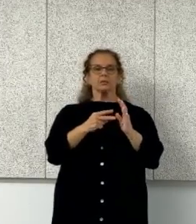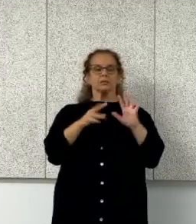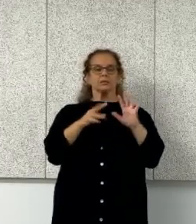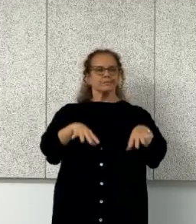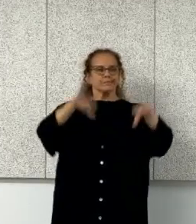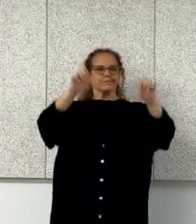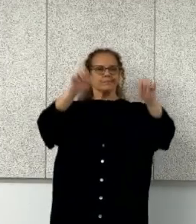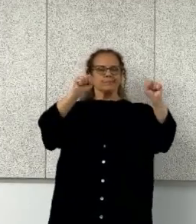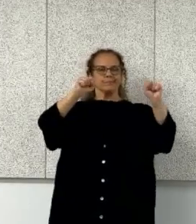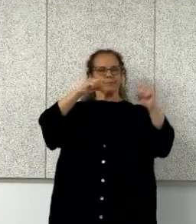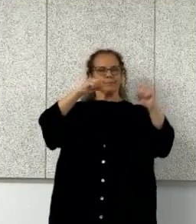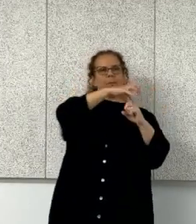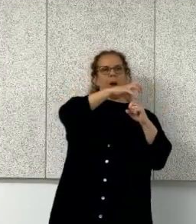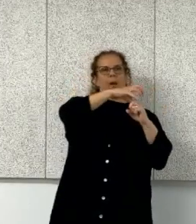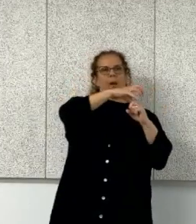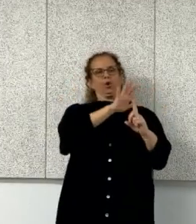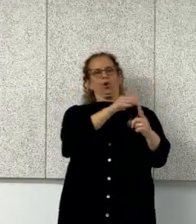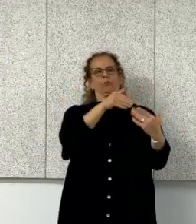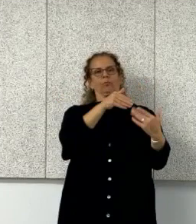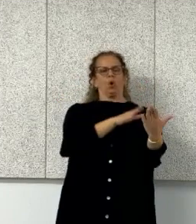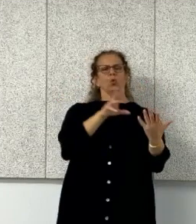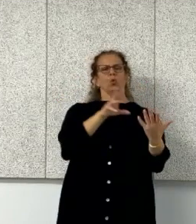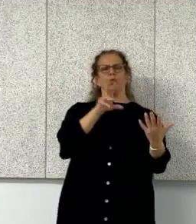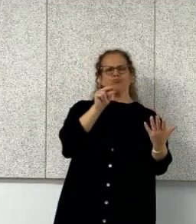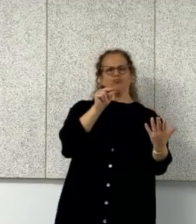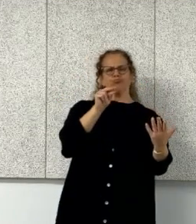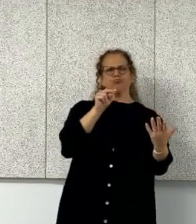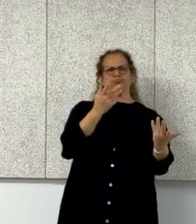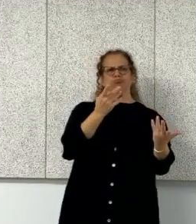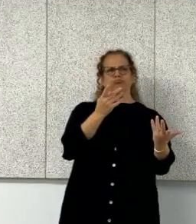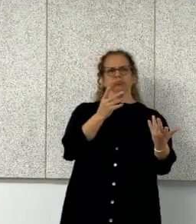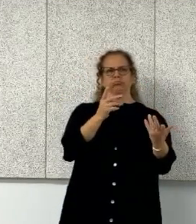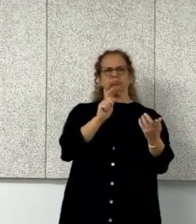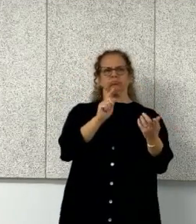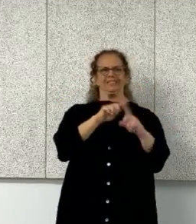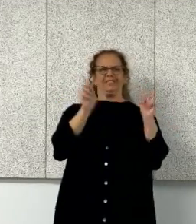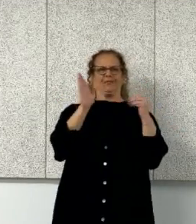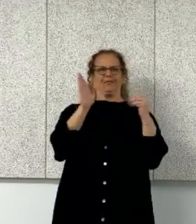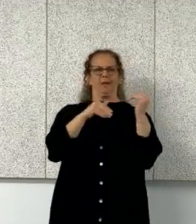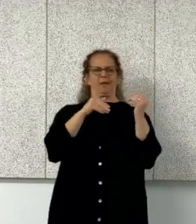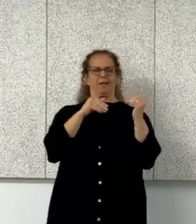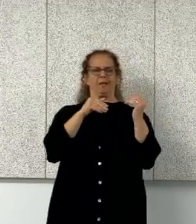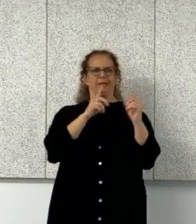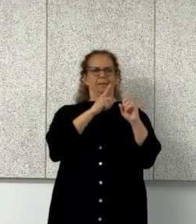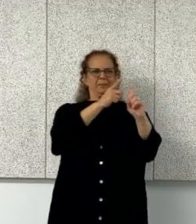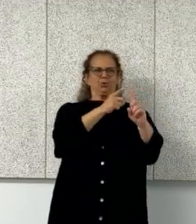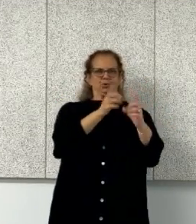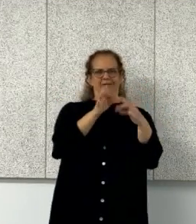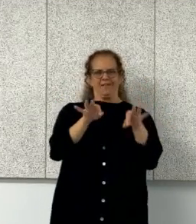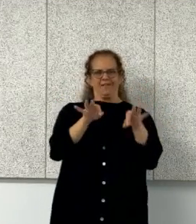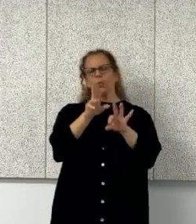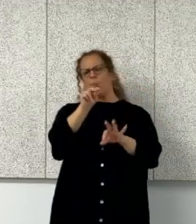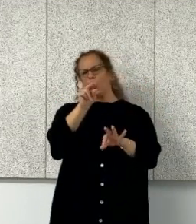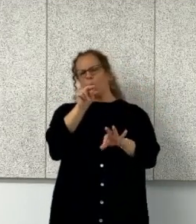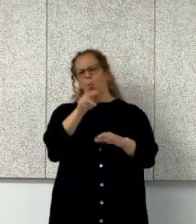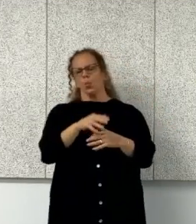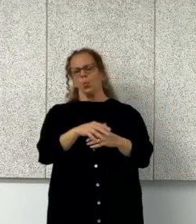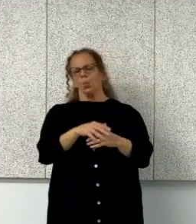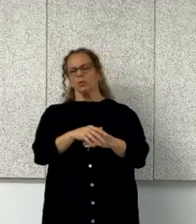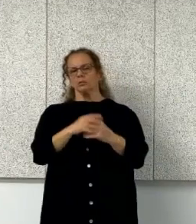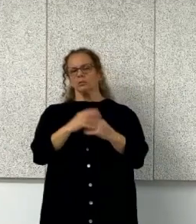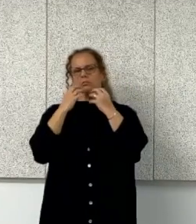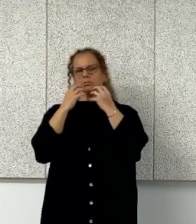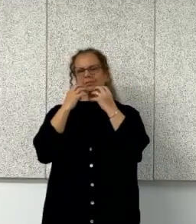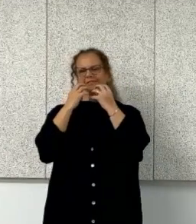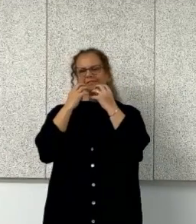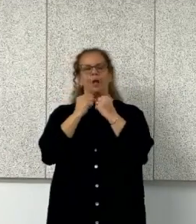know, previous claims to our mission and our values and what we exist to produce, but to maybe just find the right balance